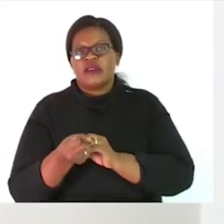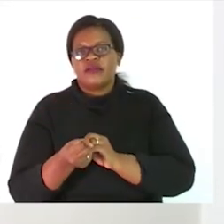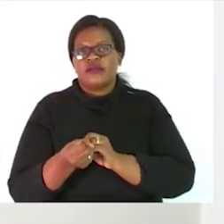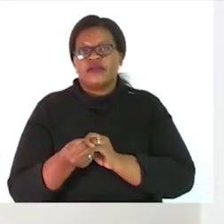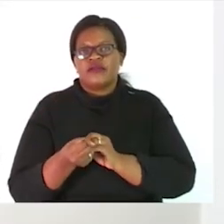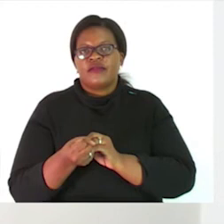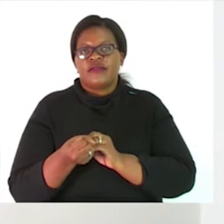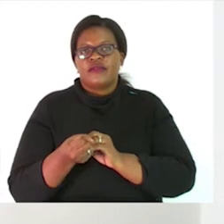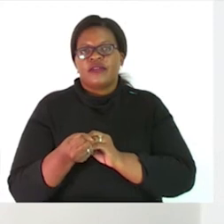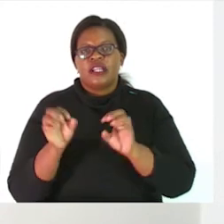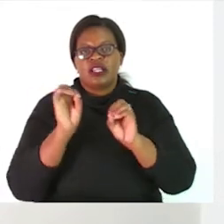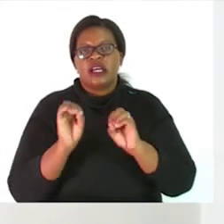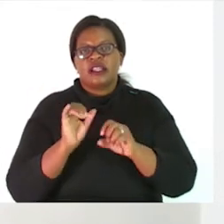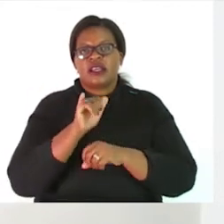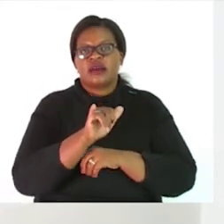leaving a remainder?